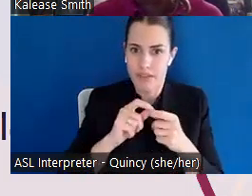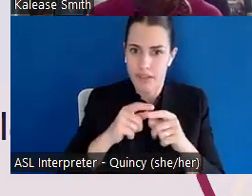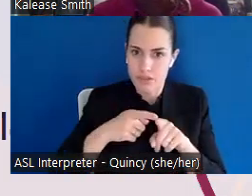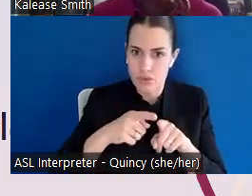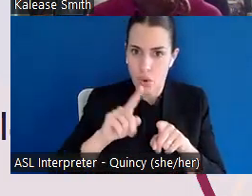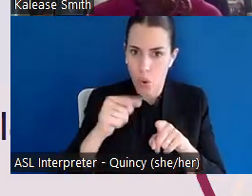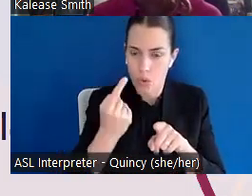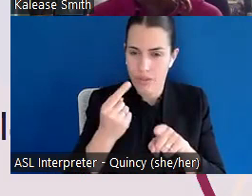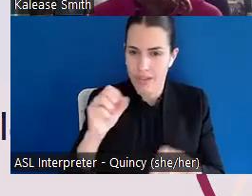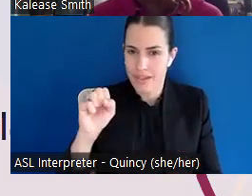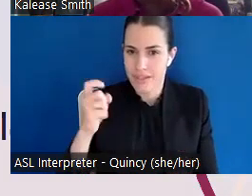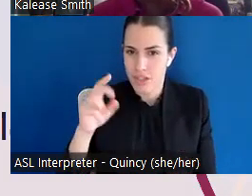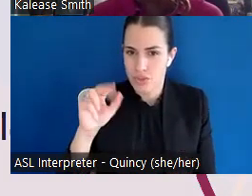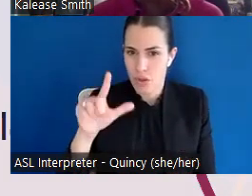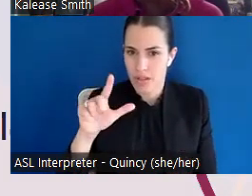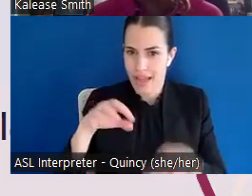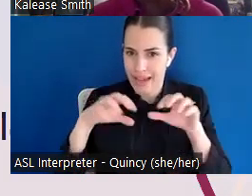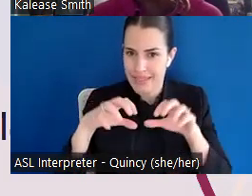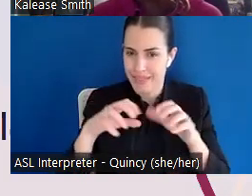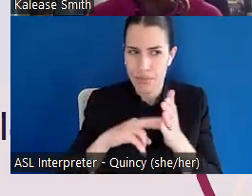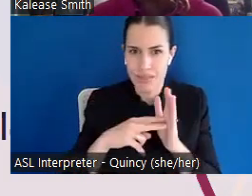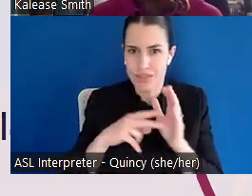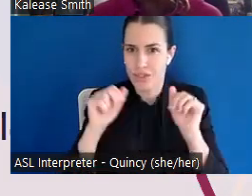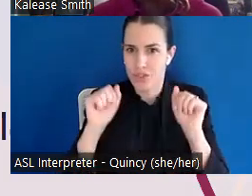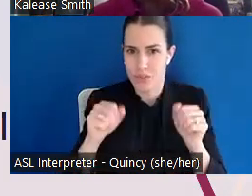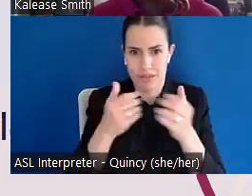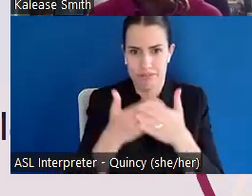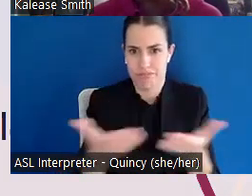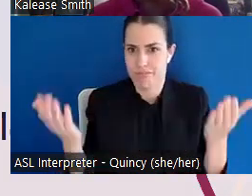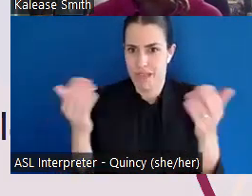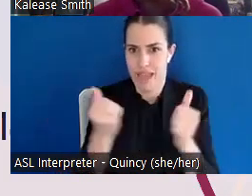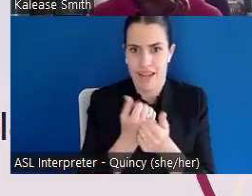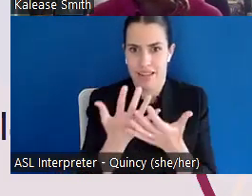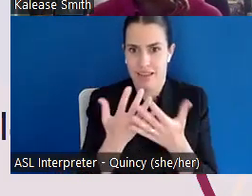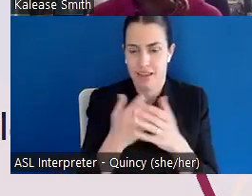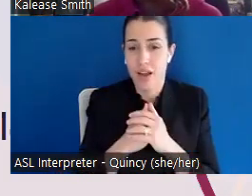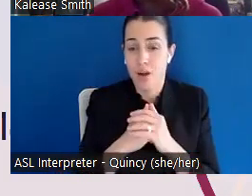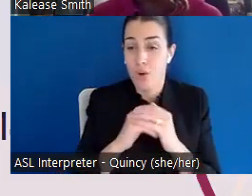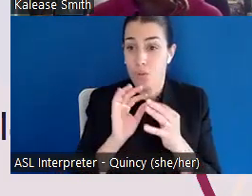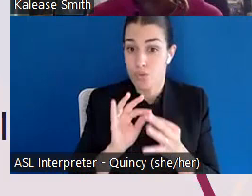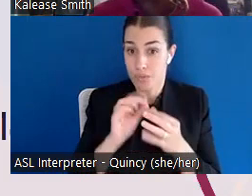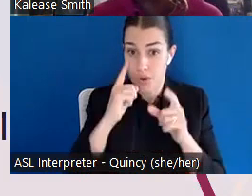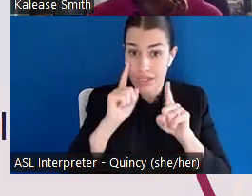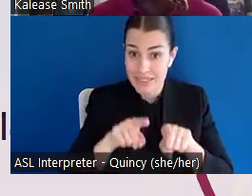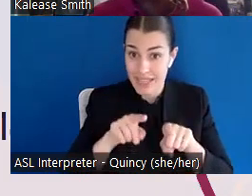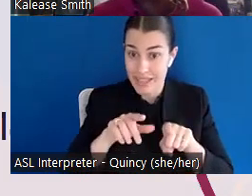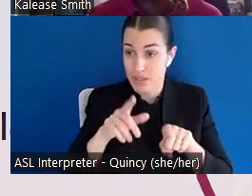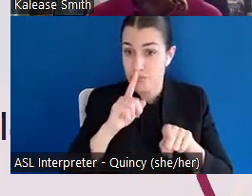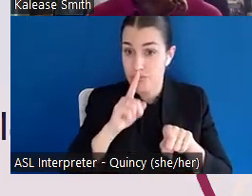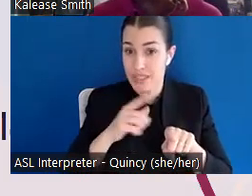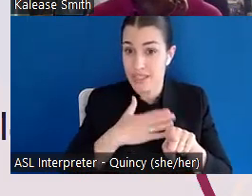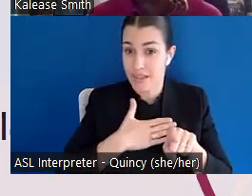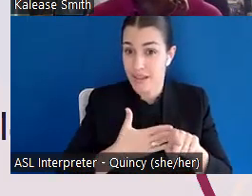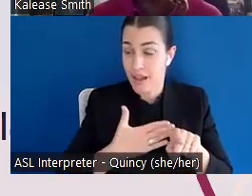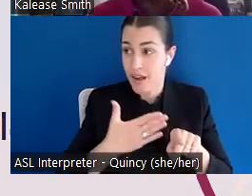sexual activity, for example, right? And so really being aware of, whenever I have done trainings about consent, I first put it within the context